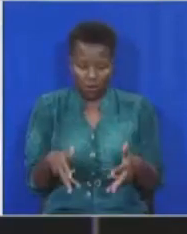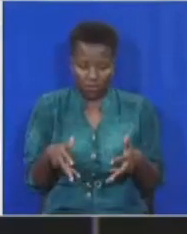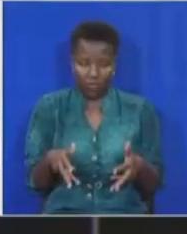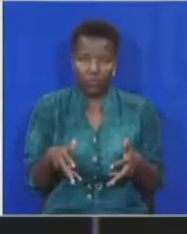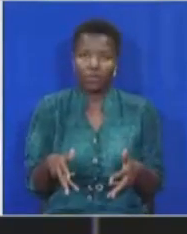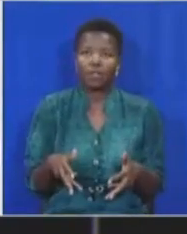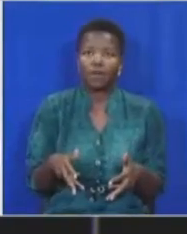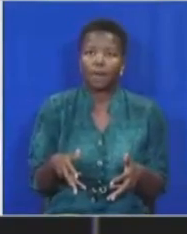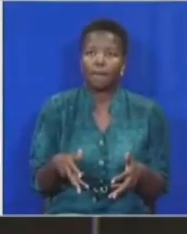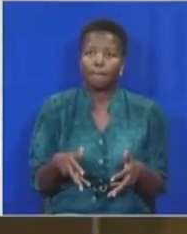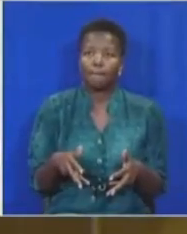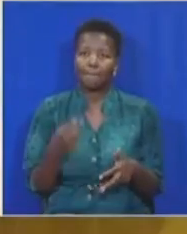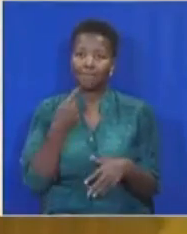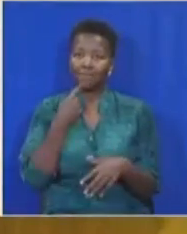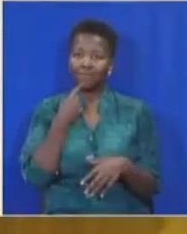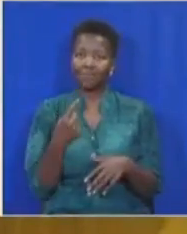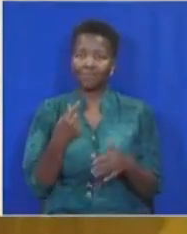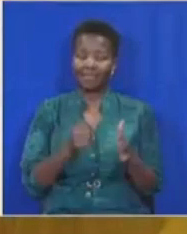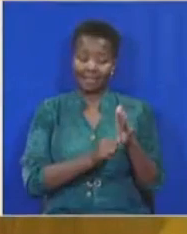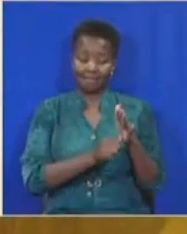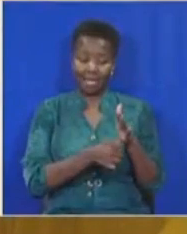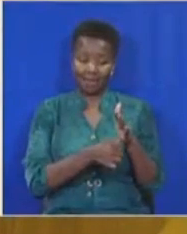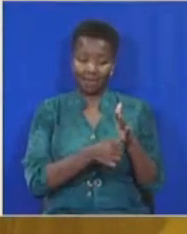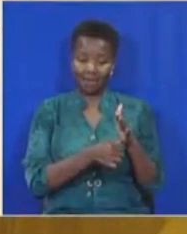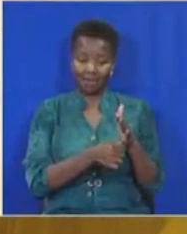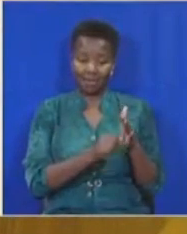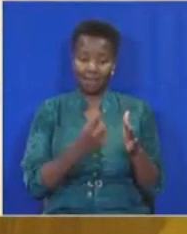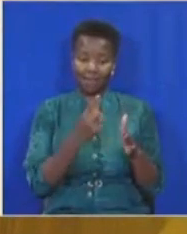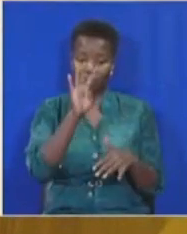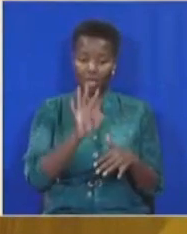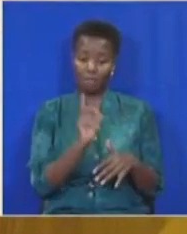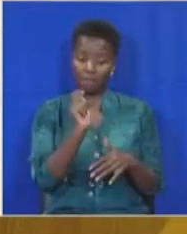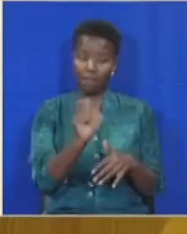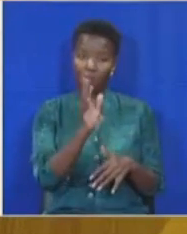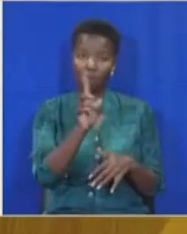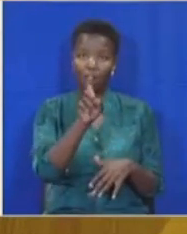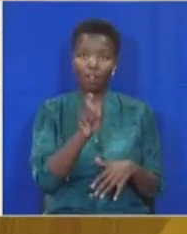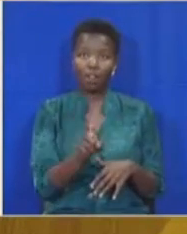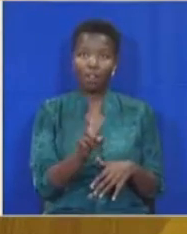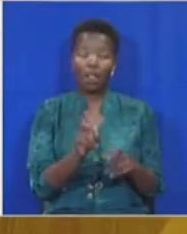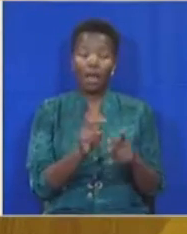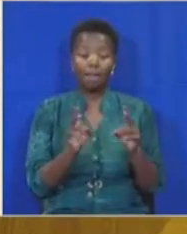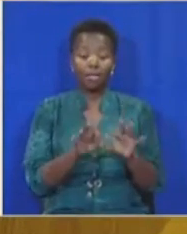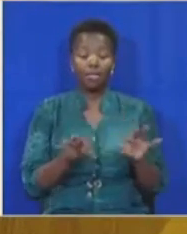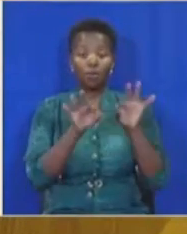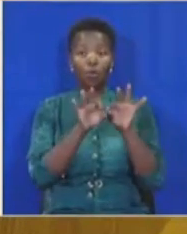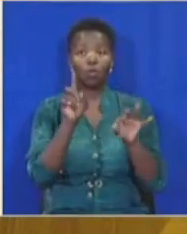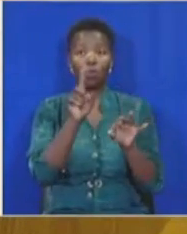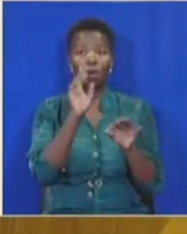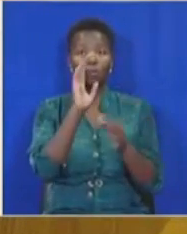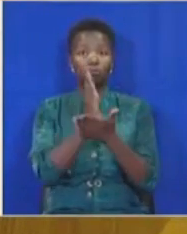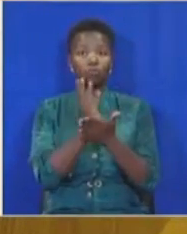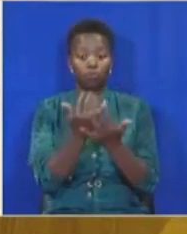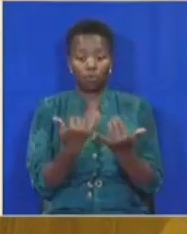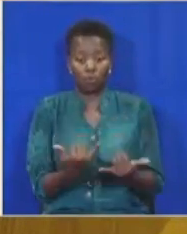out money or grants to the people on the 1st of April. Kodwa isizathu esisibeka apha namhlanje is a matter of